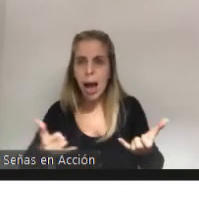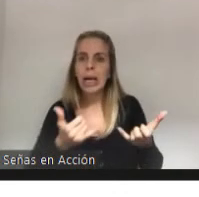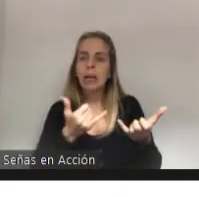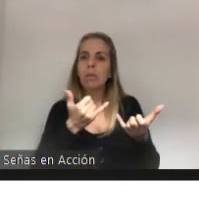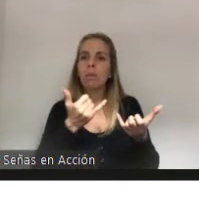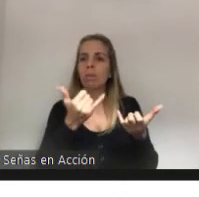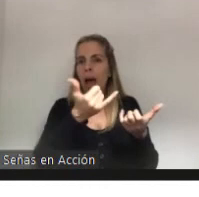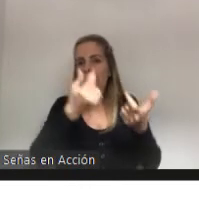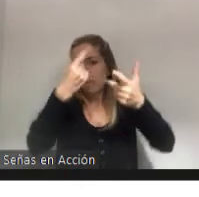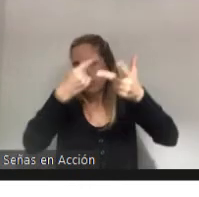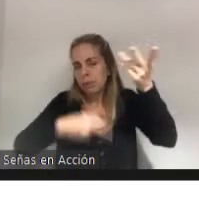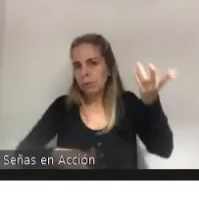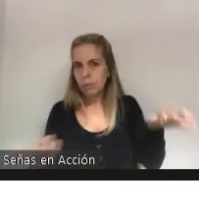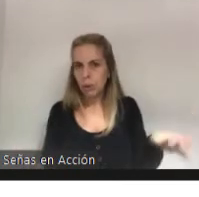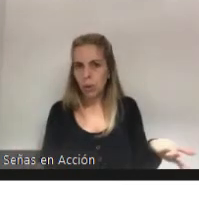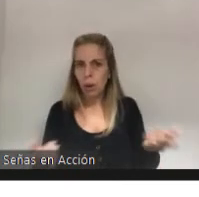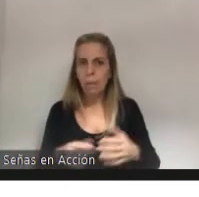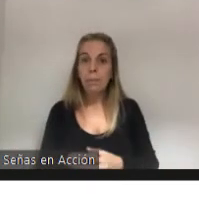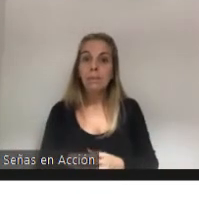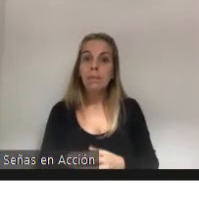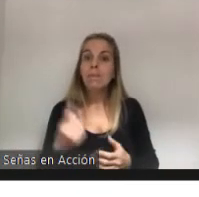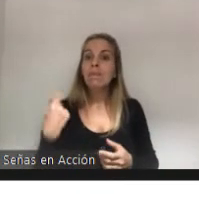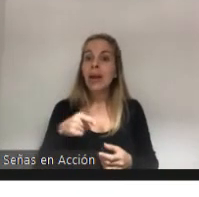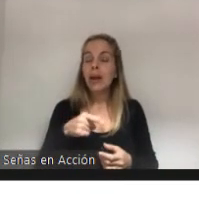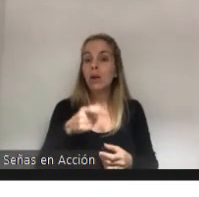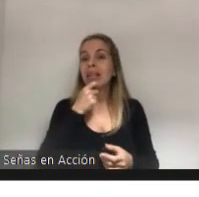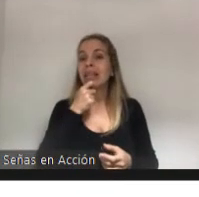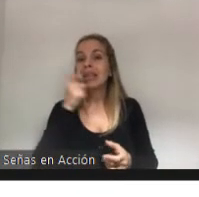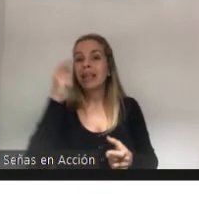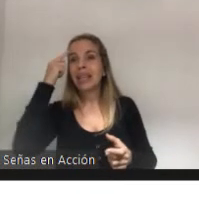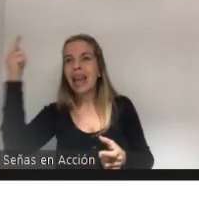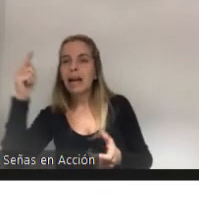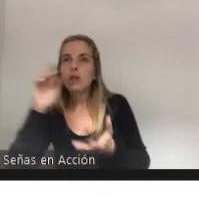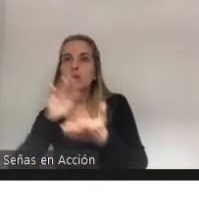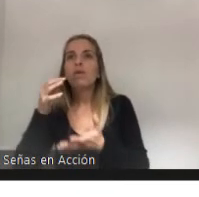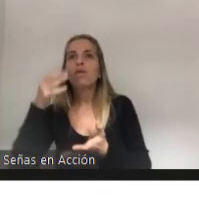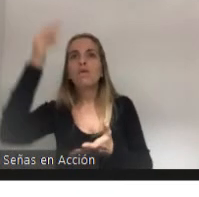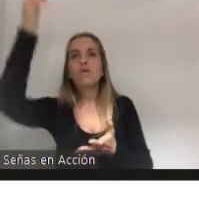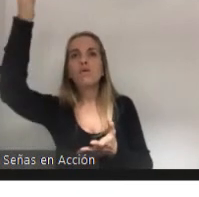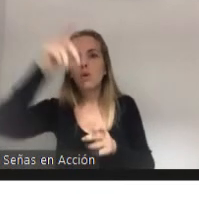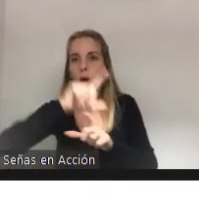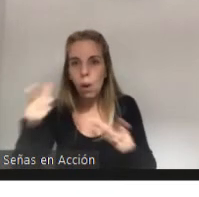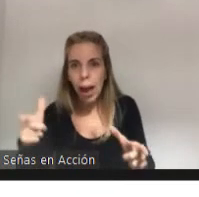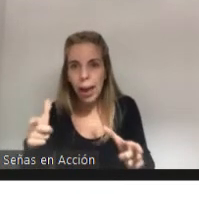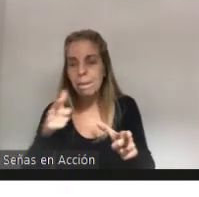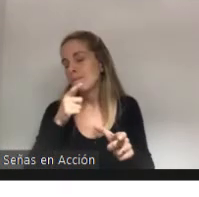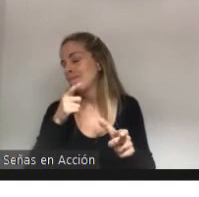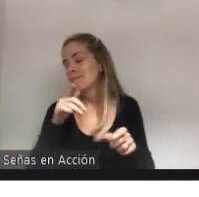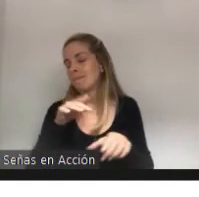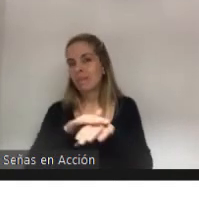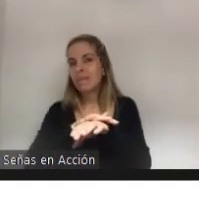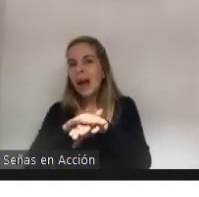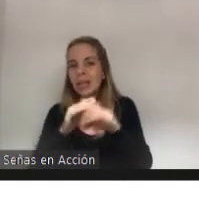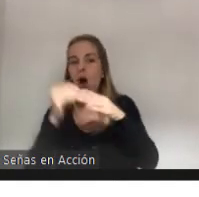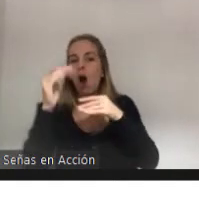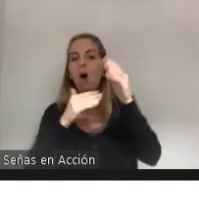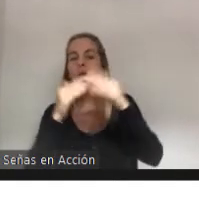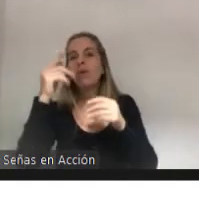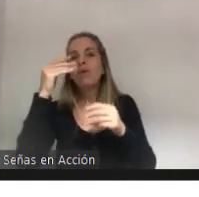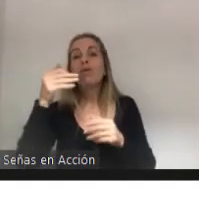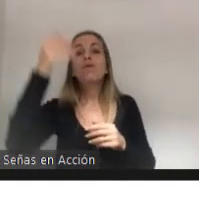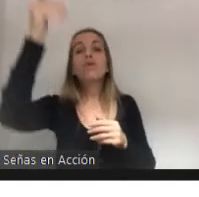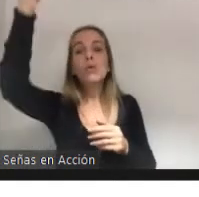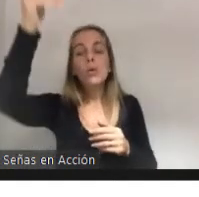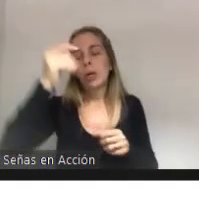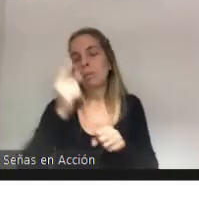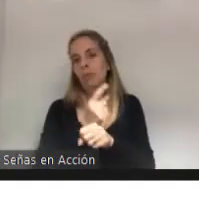players, there's everything. But without an idea on the future, we cannot ever build a future. And